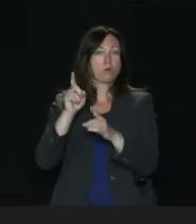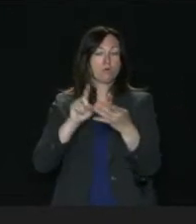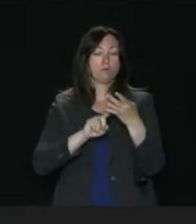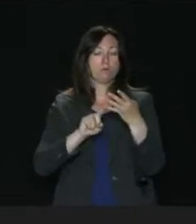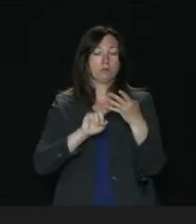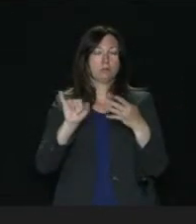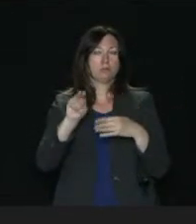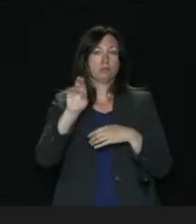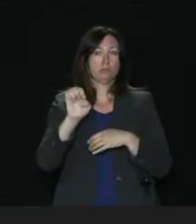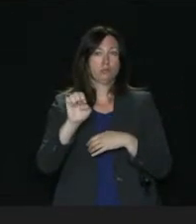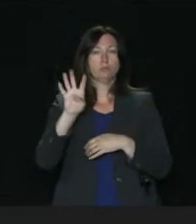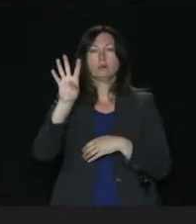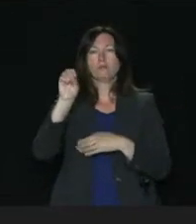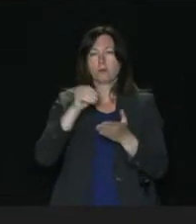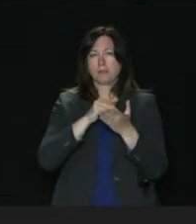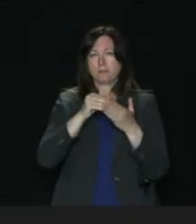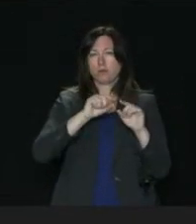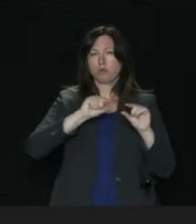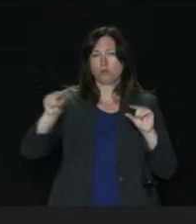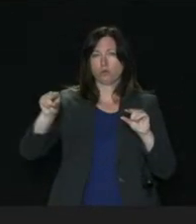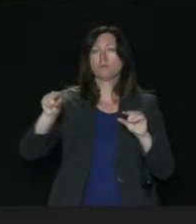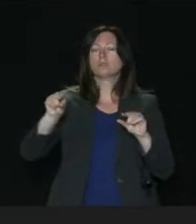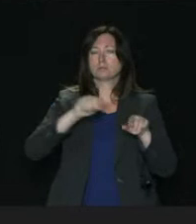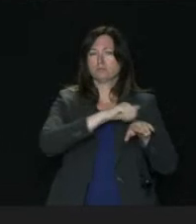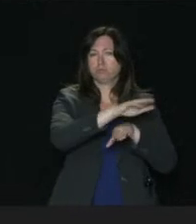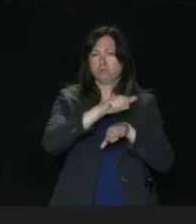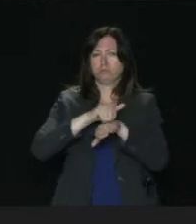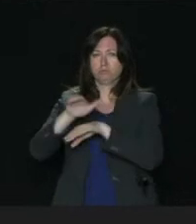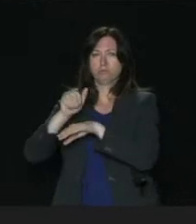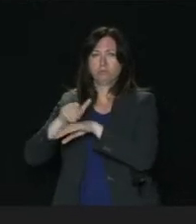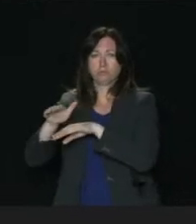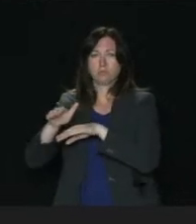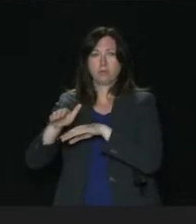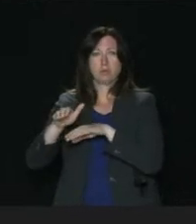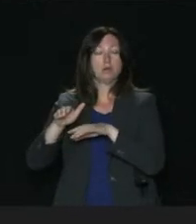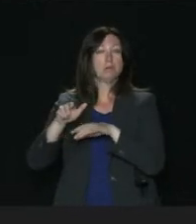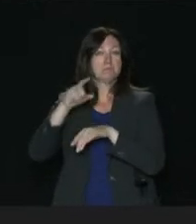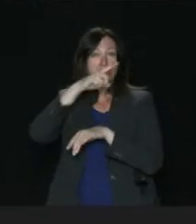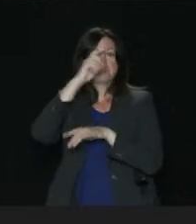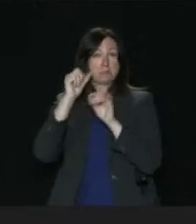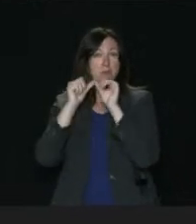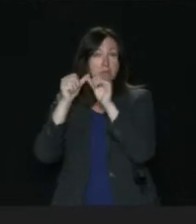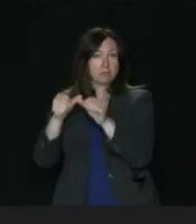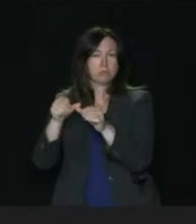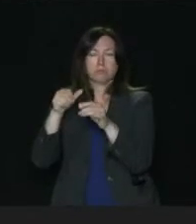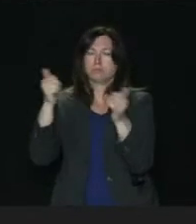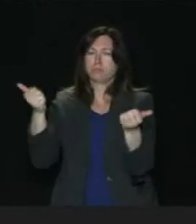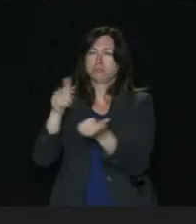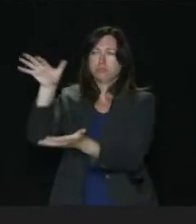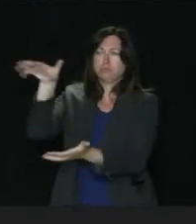June and solid supply throughout the summer. Thank you.